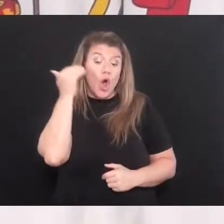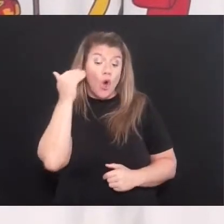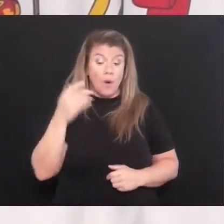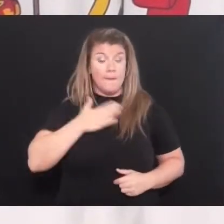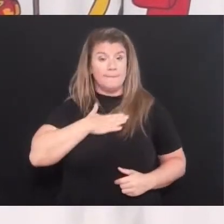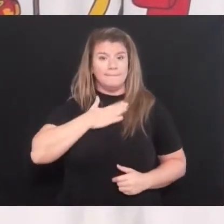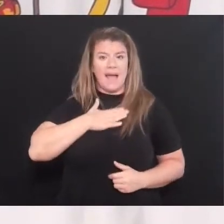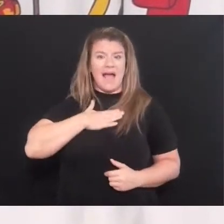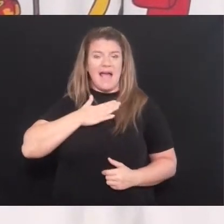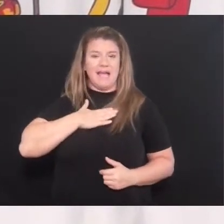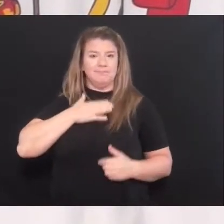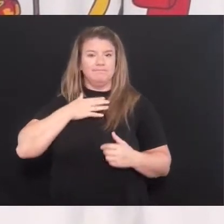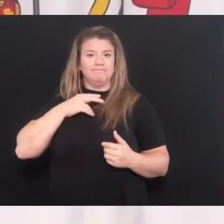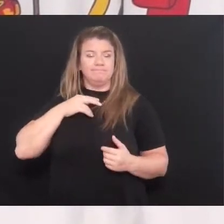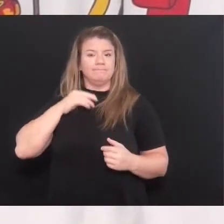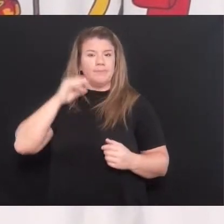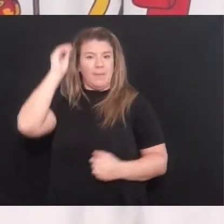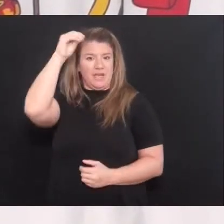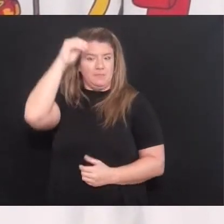where I stand.